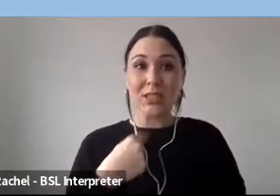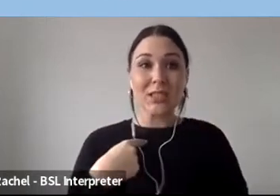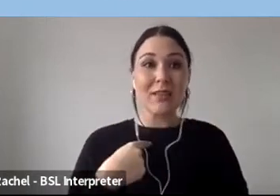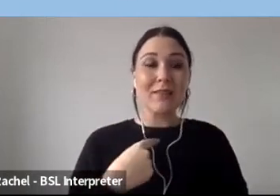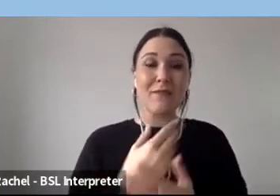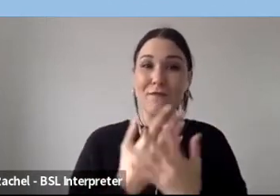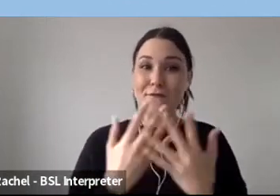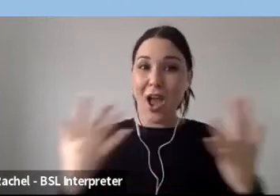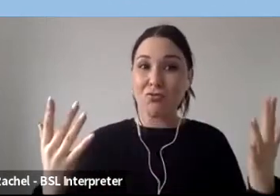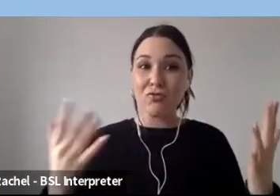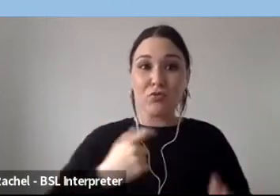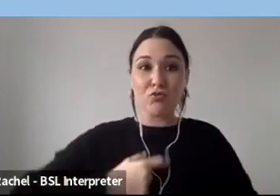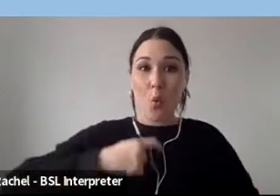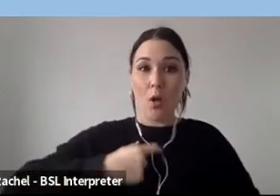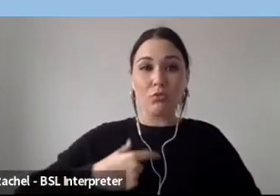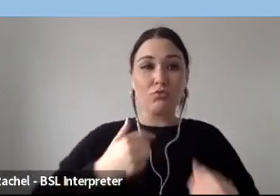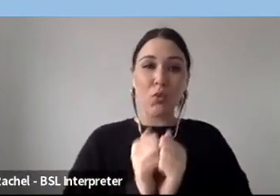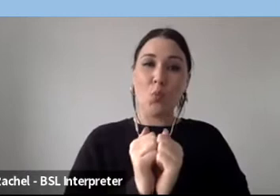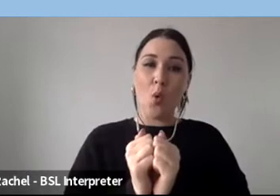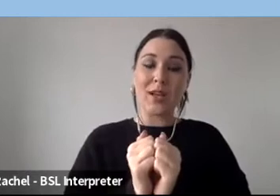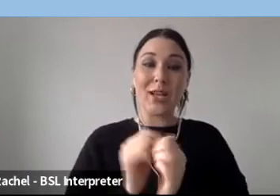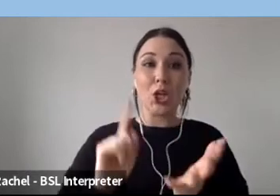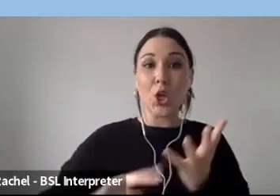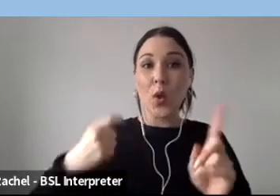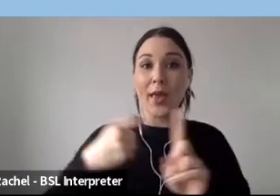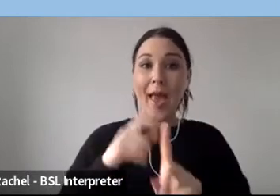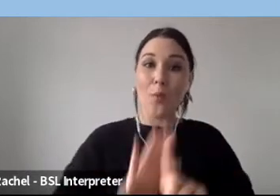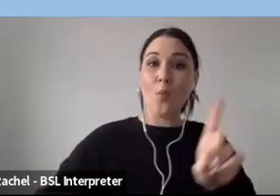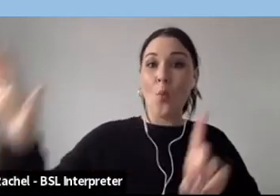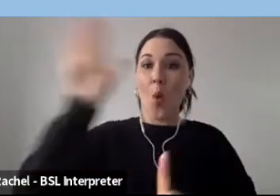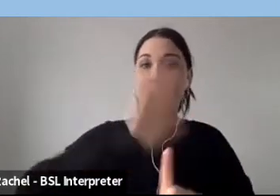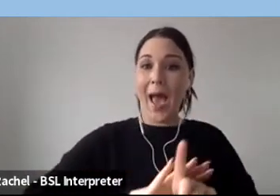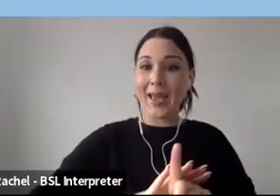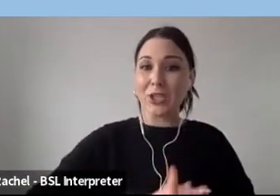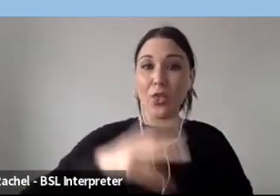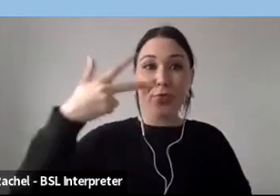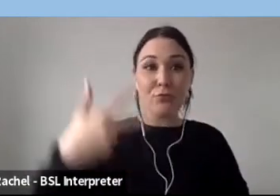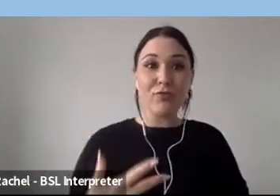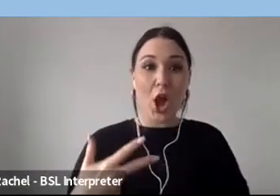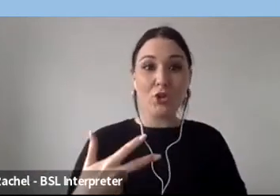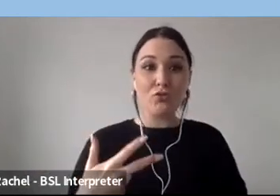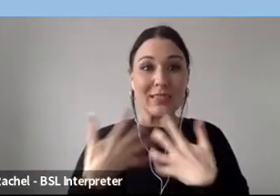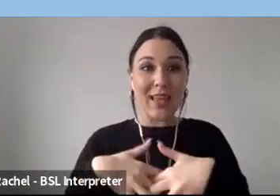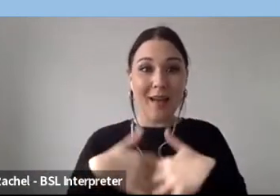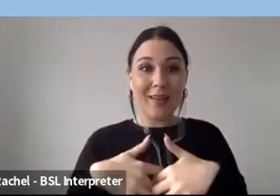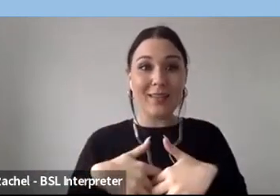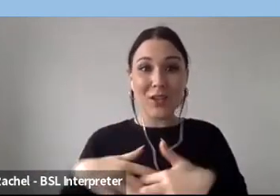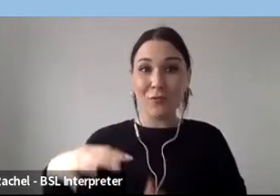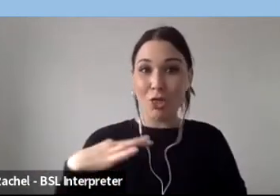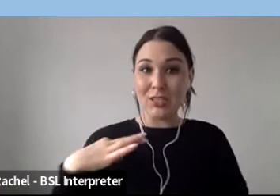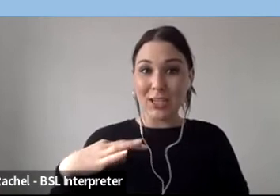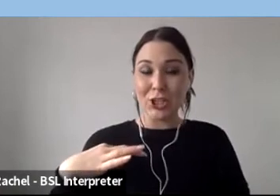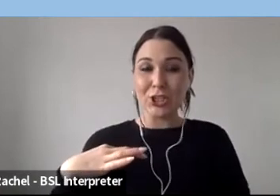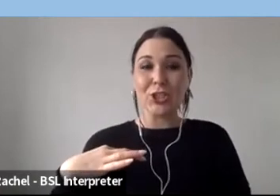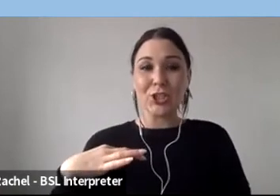rewarding. We've got a UK-wide network of 300 tech volunteers. So, you know,